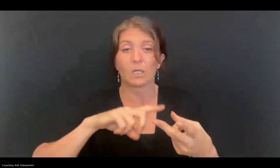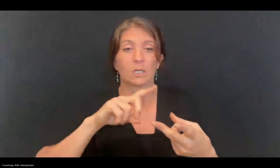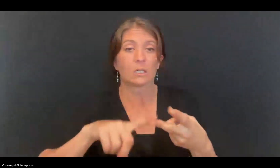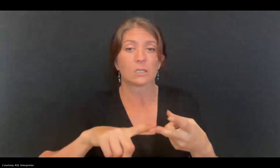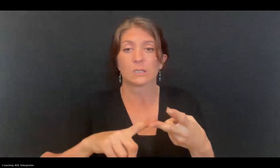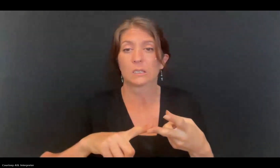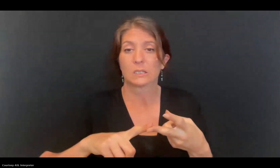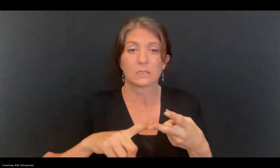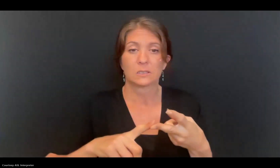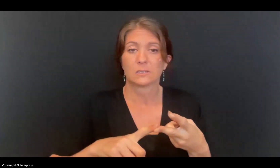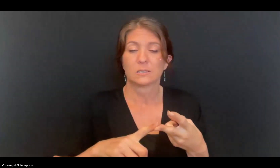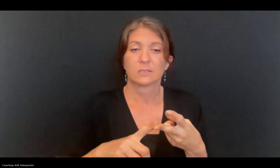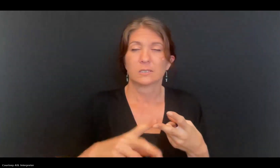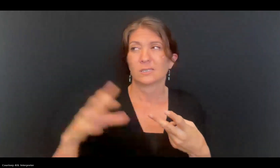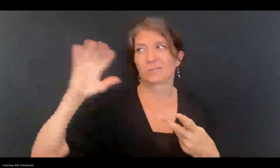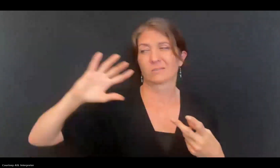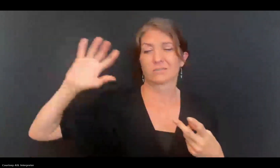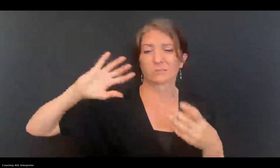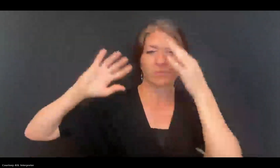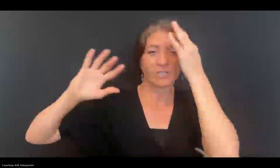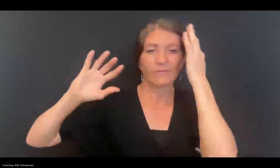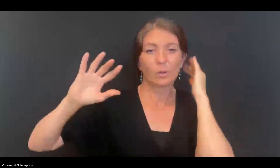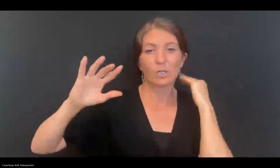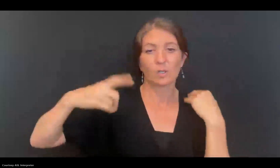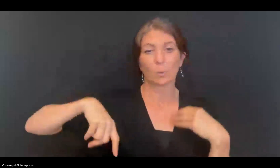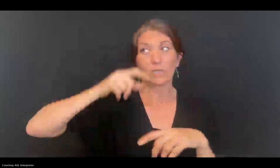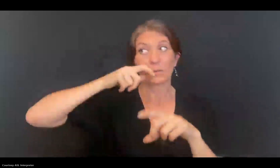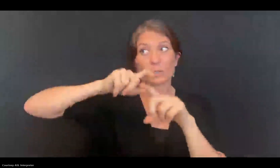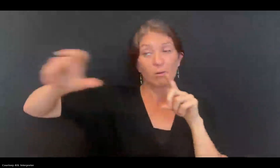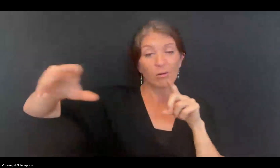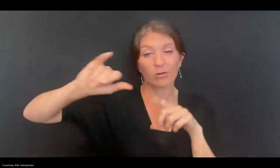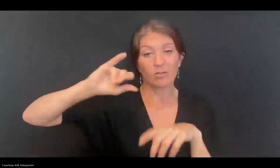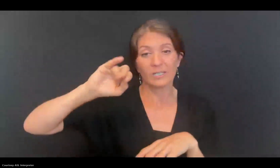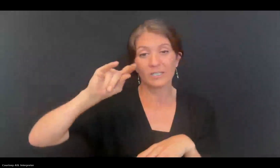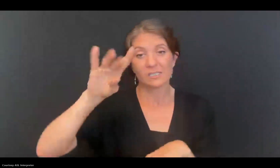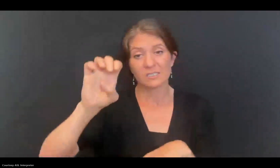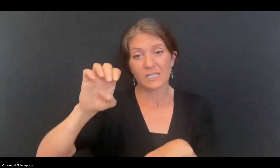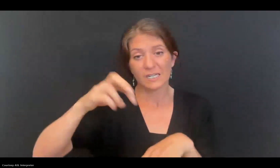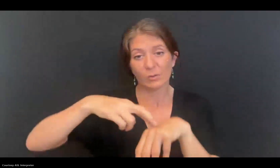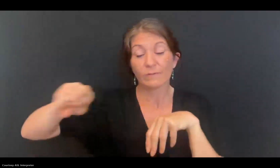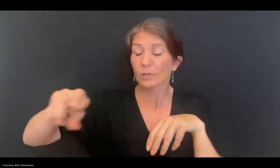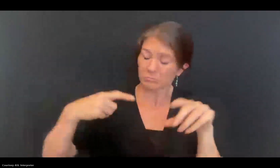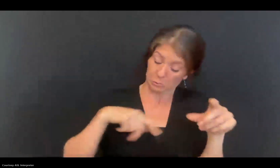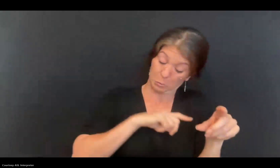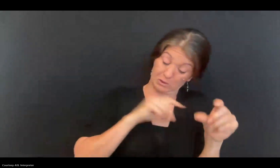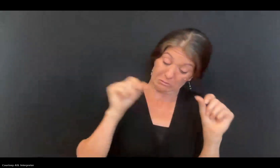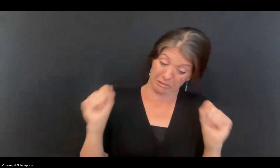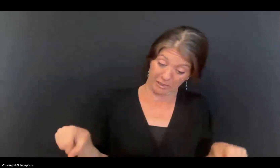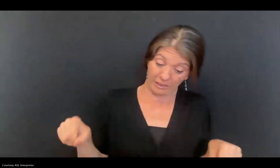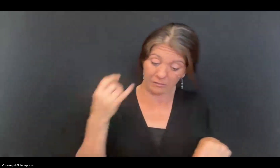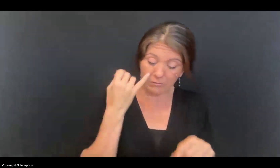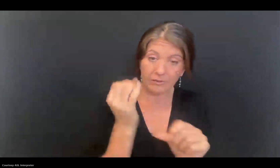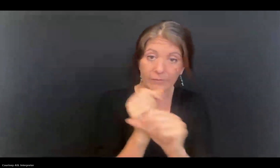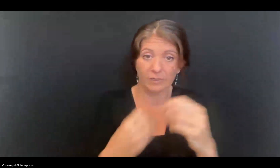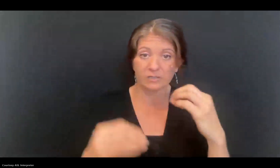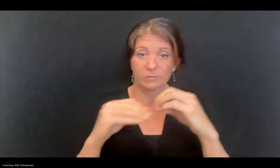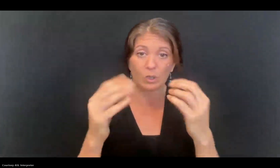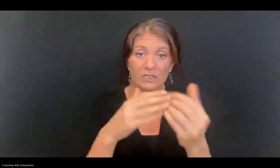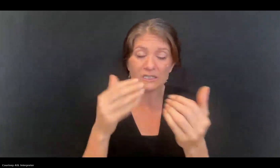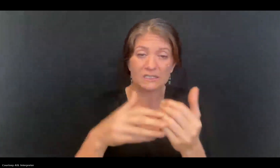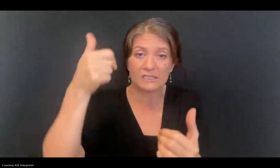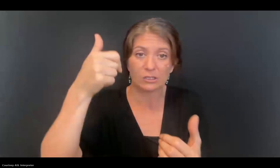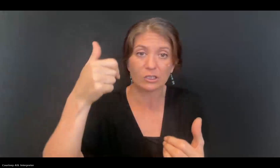used to be that we would call in the intake referral. We can, if that makes it easier